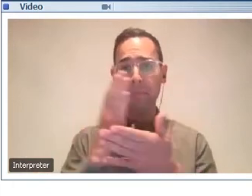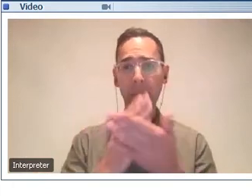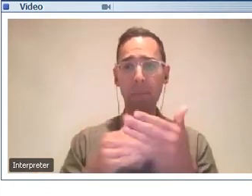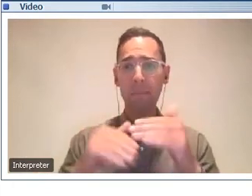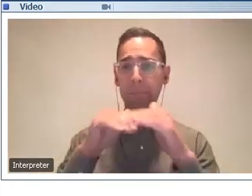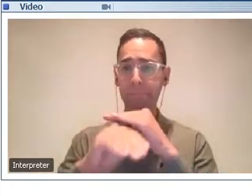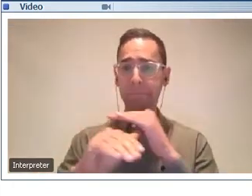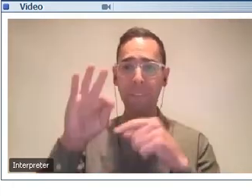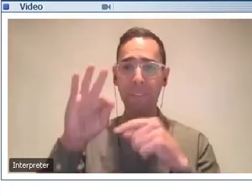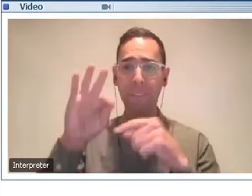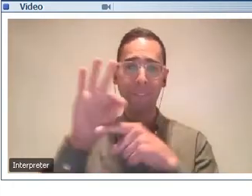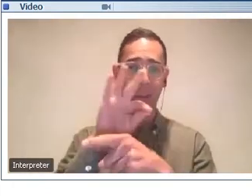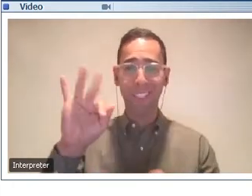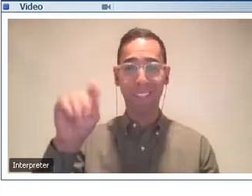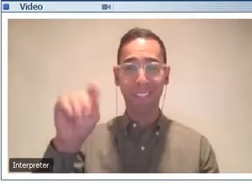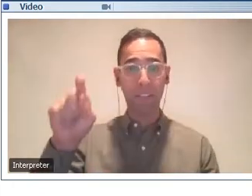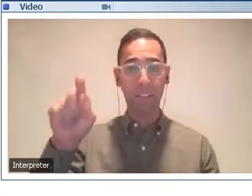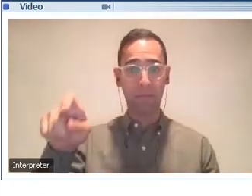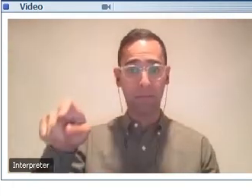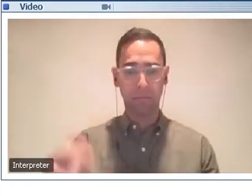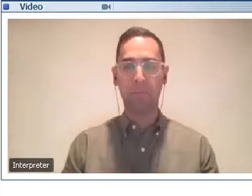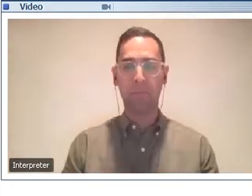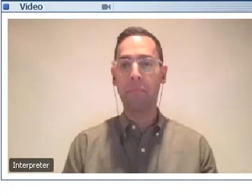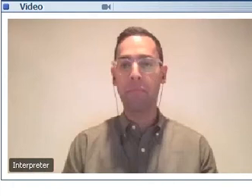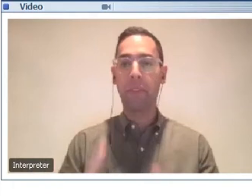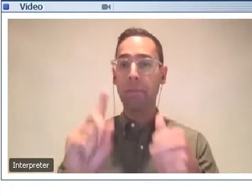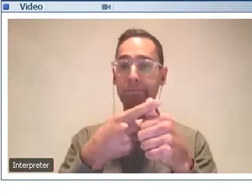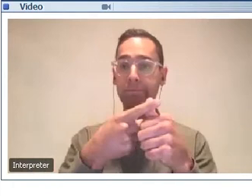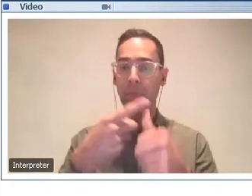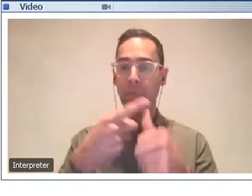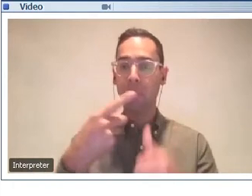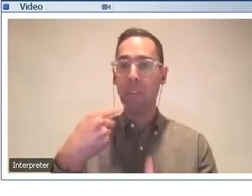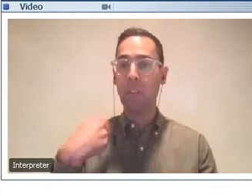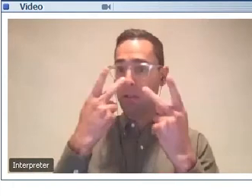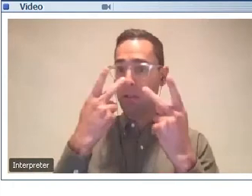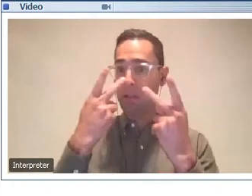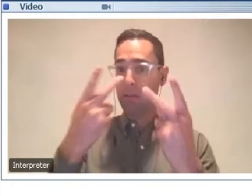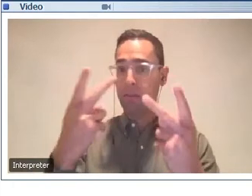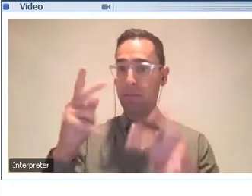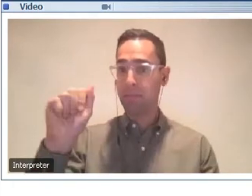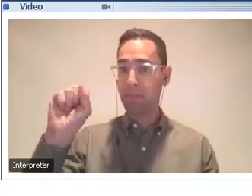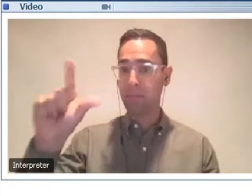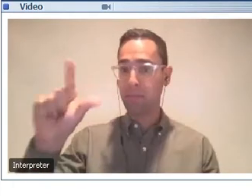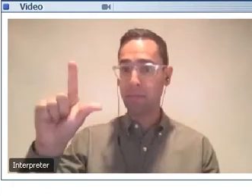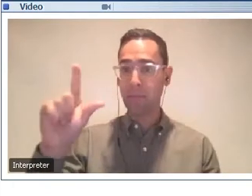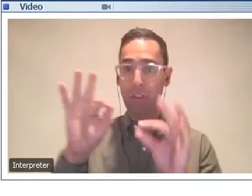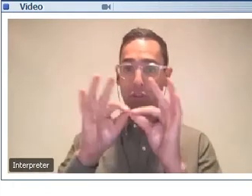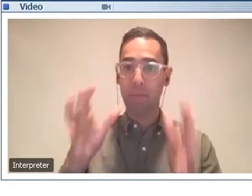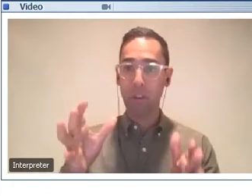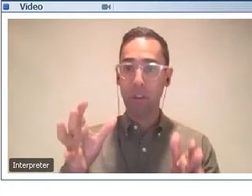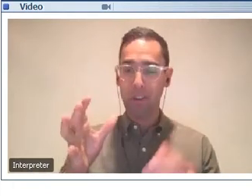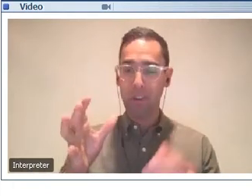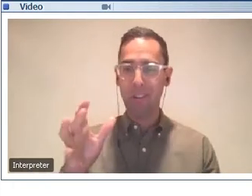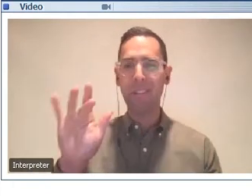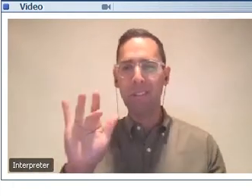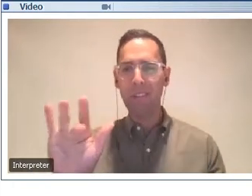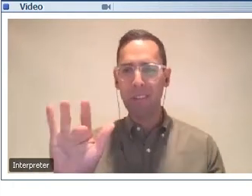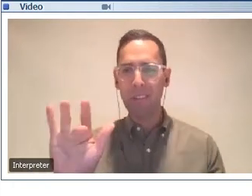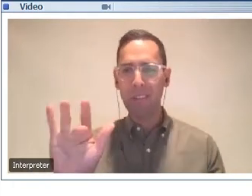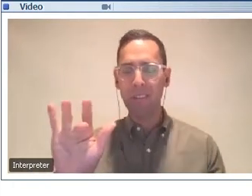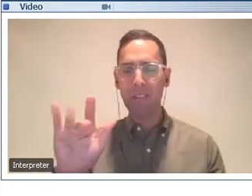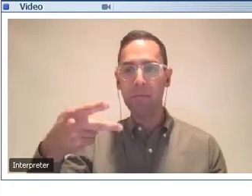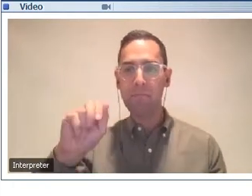features. First, to view the American Sign Language interpreter, click on the Participants tab, and you should